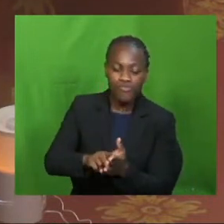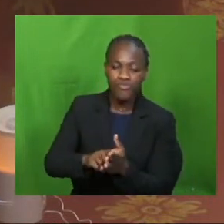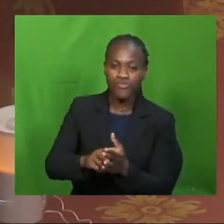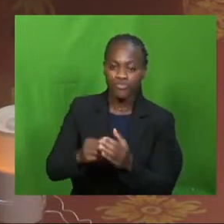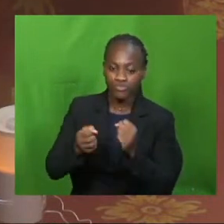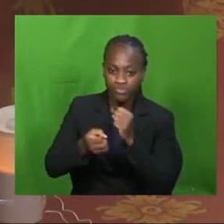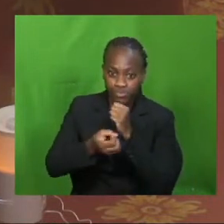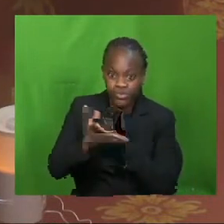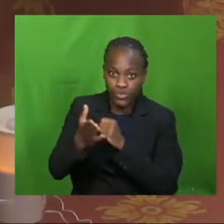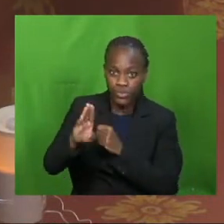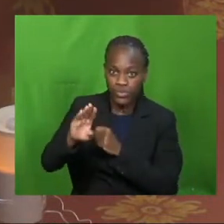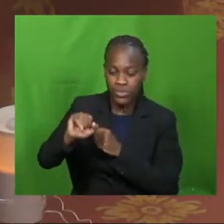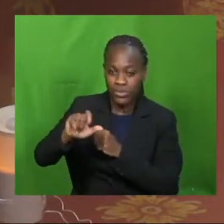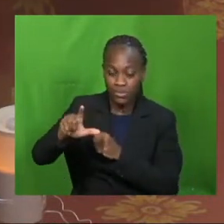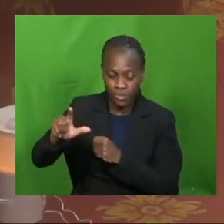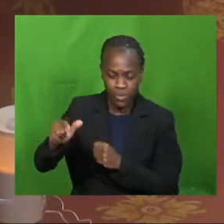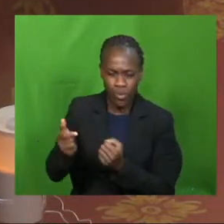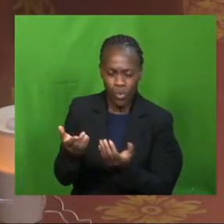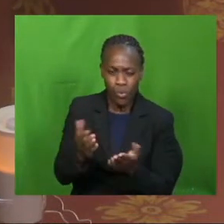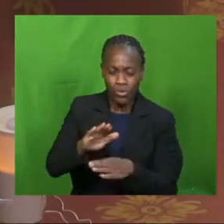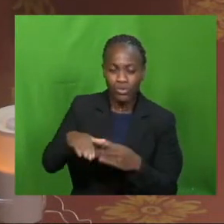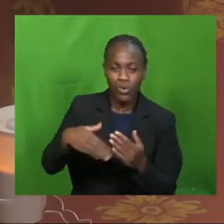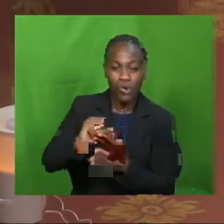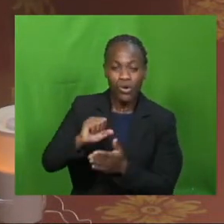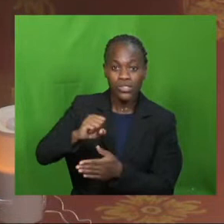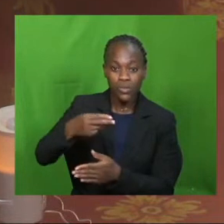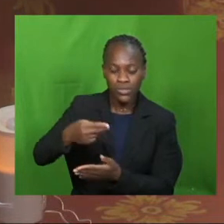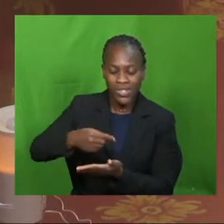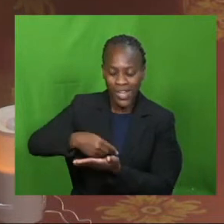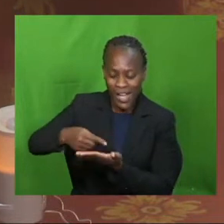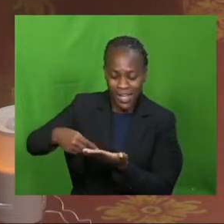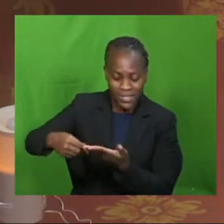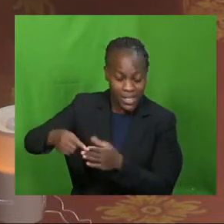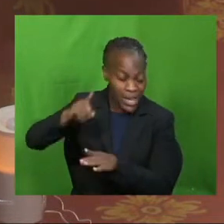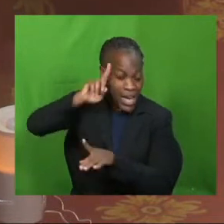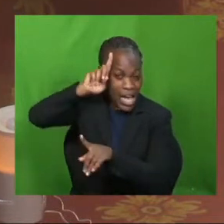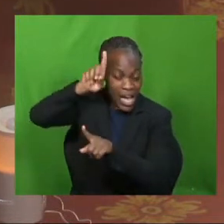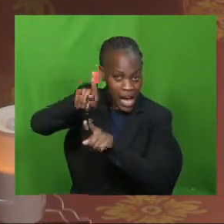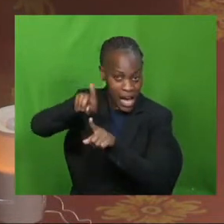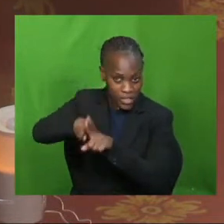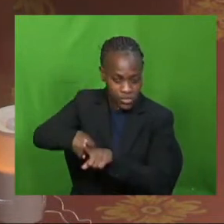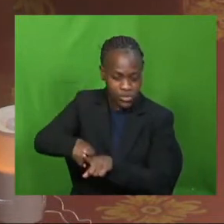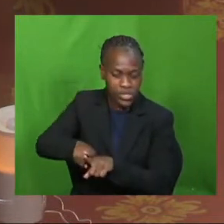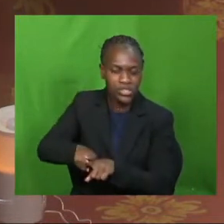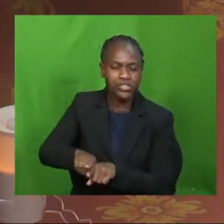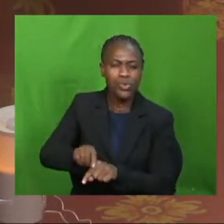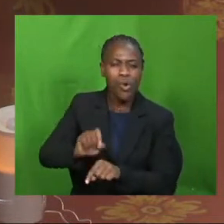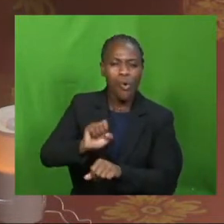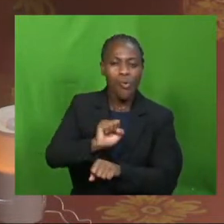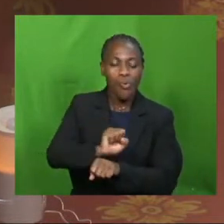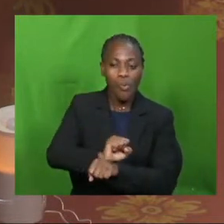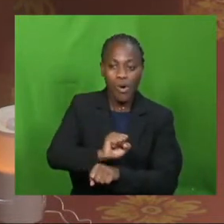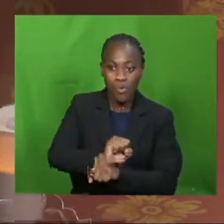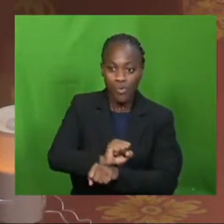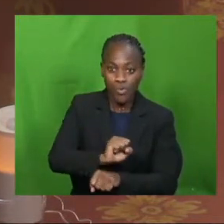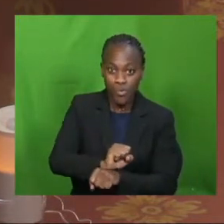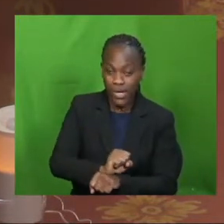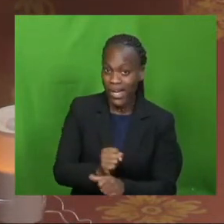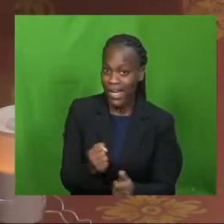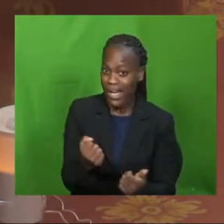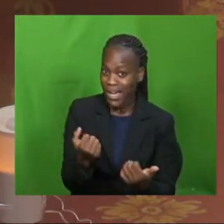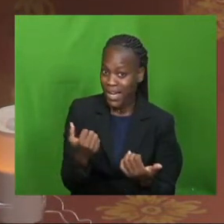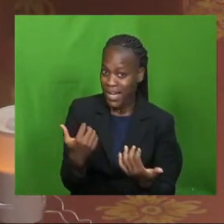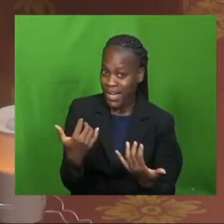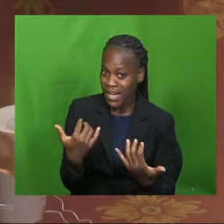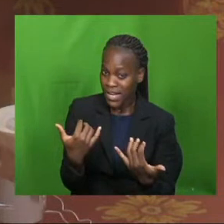urge the stakeholders who have signed onto the Memorandum of Cooperation to act within the current legal mandate